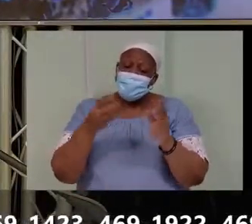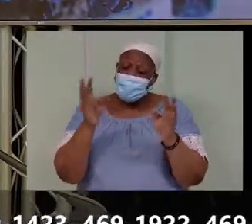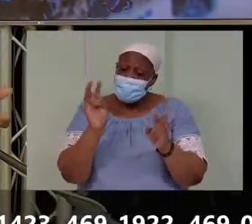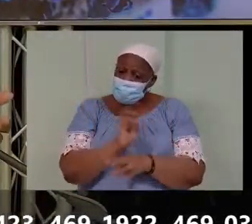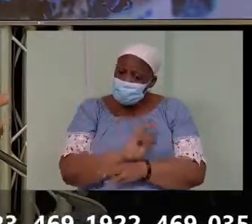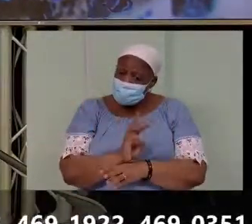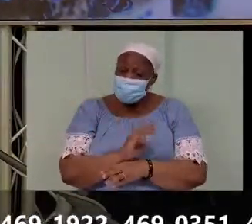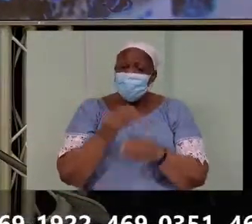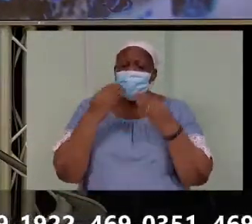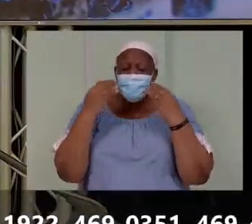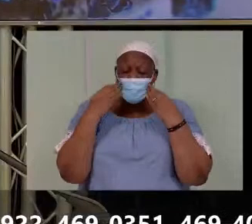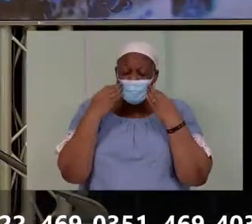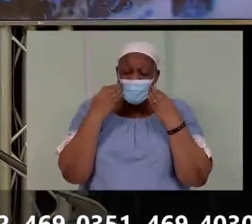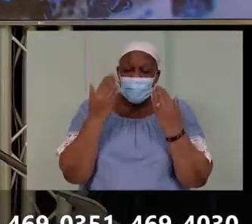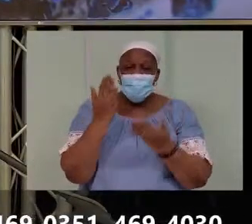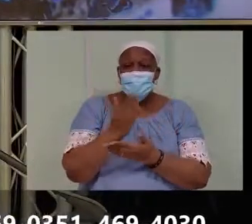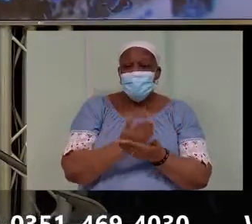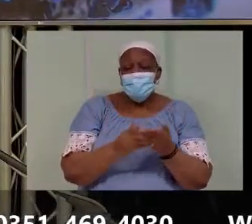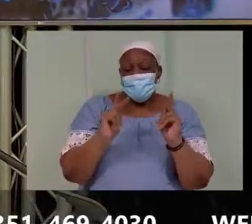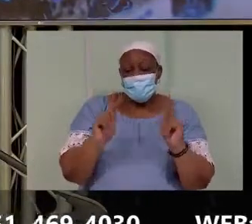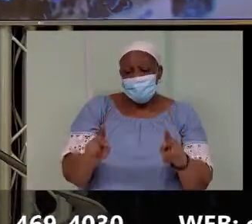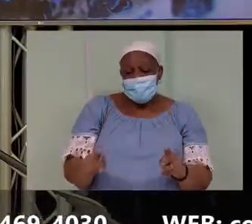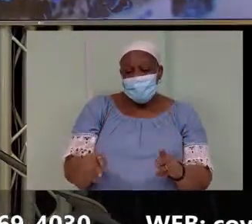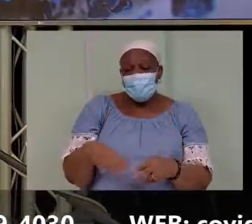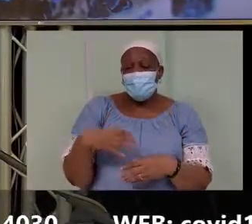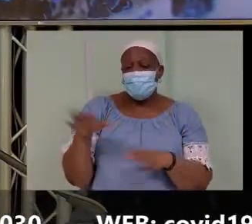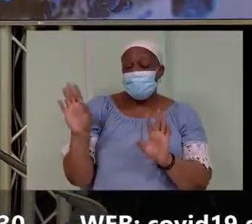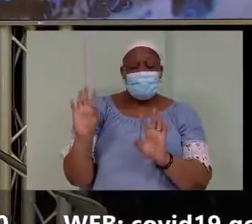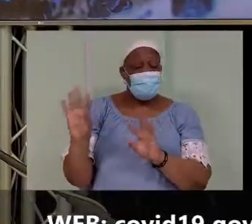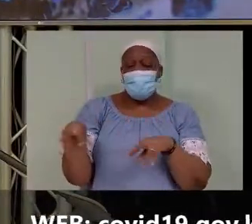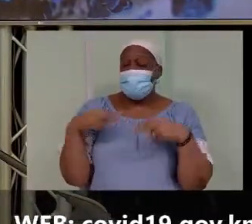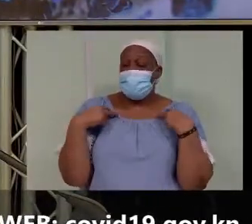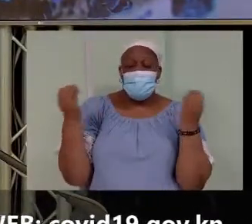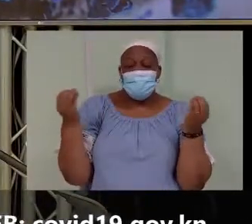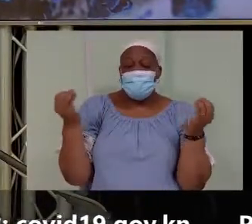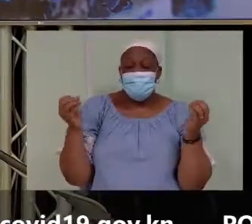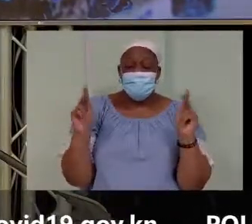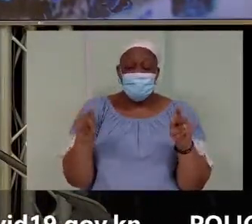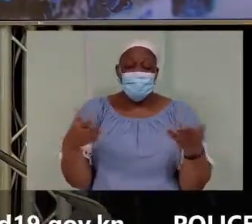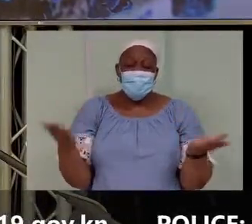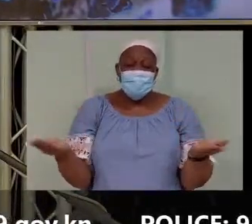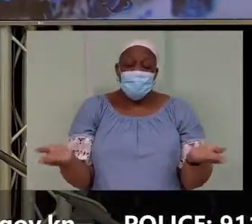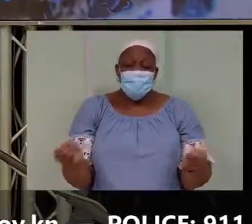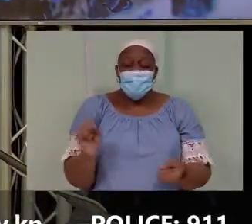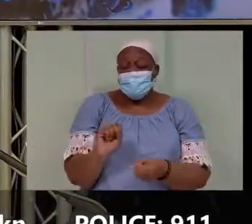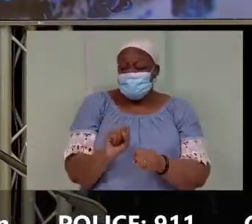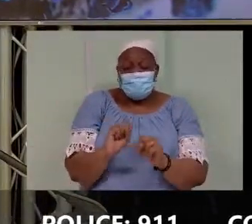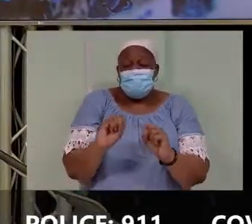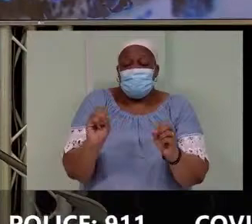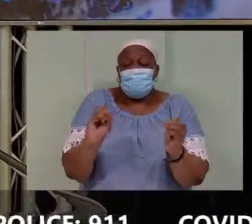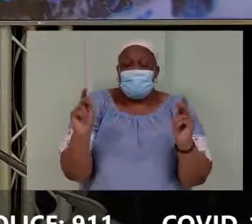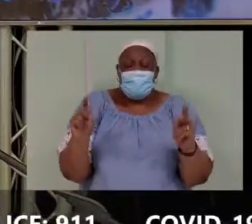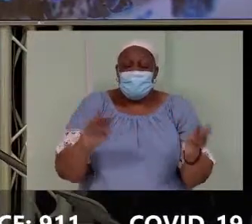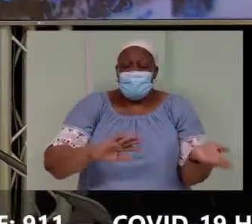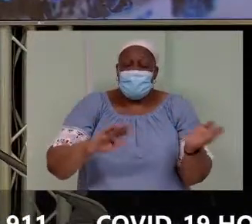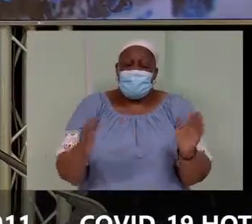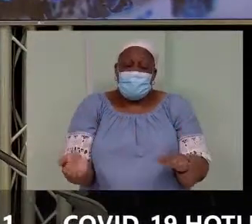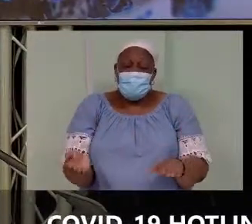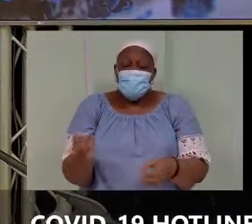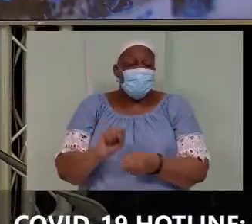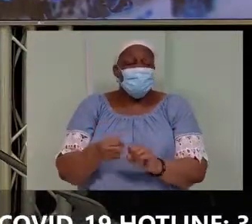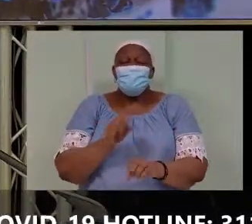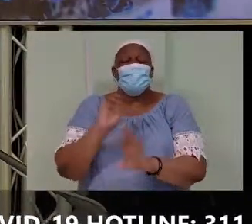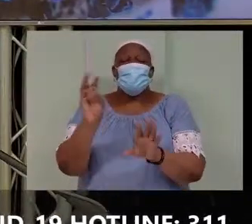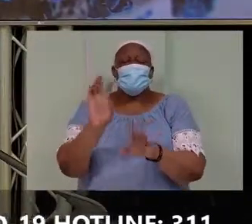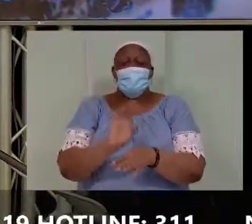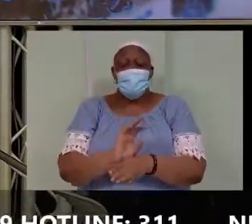bit complacent, the fact that we have not had a lot of cases, we haven't had any deaths, etc. And I believe the penalty that is associated with